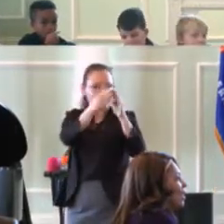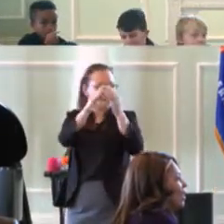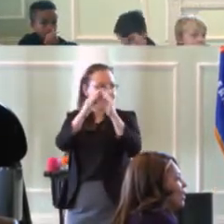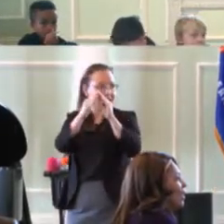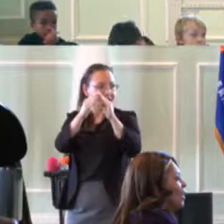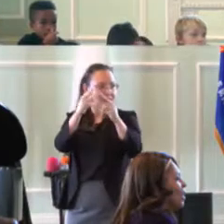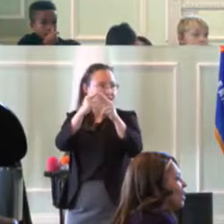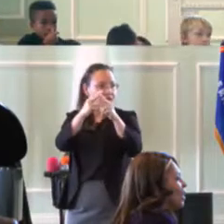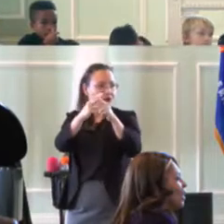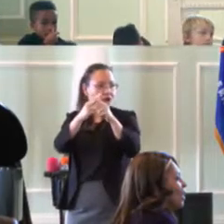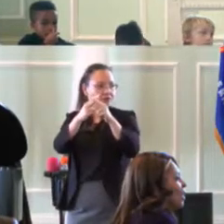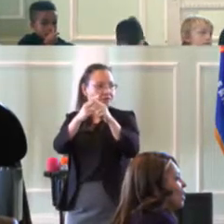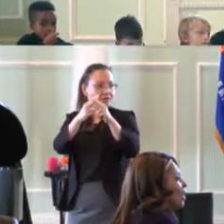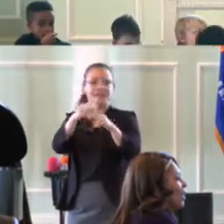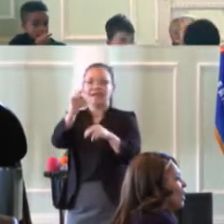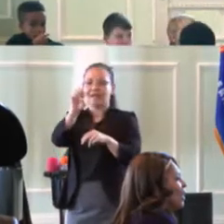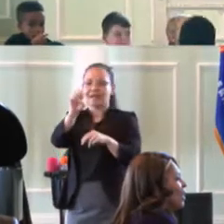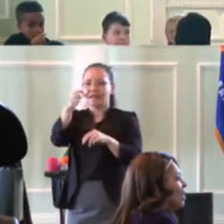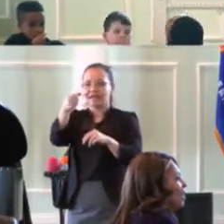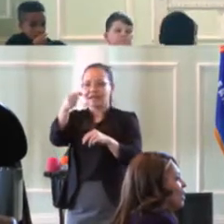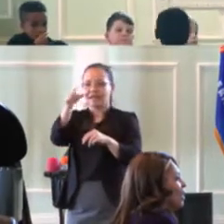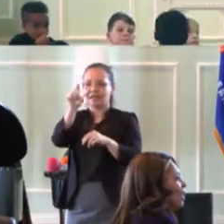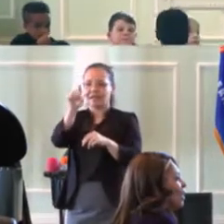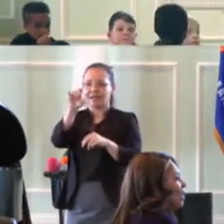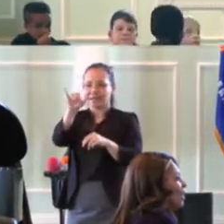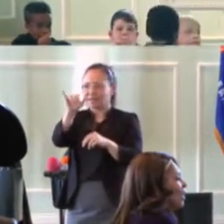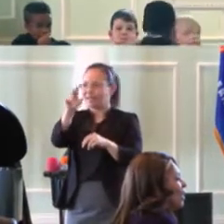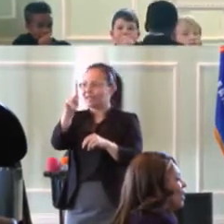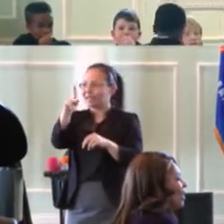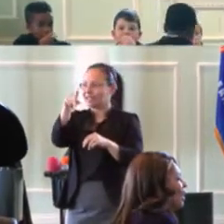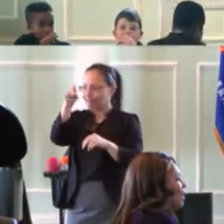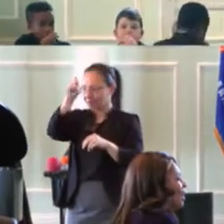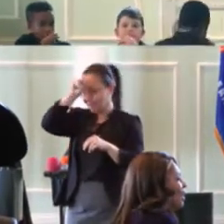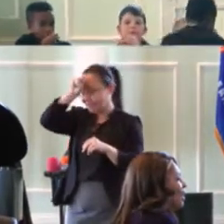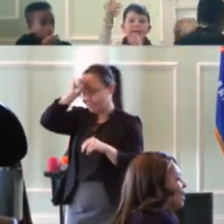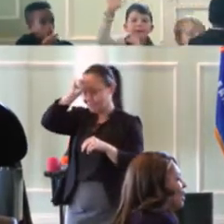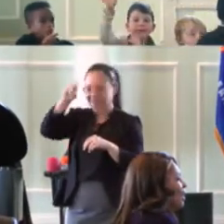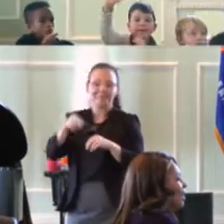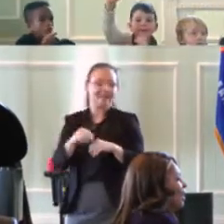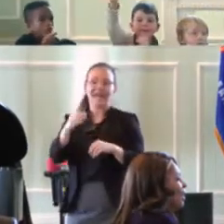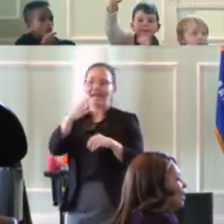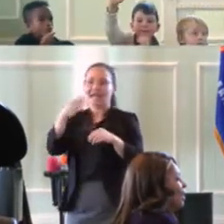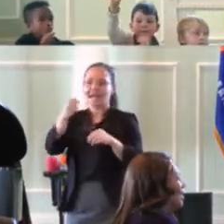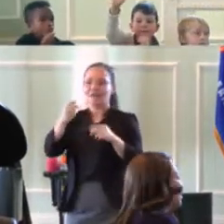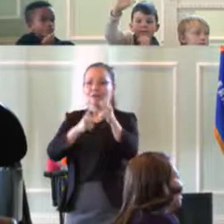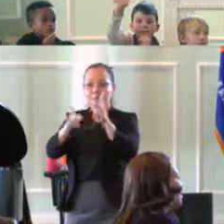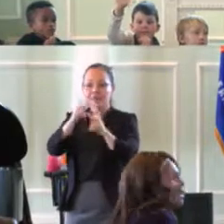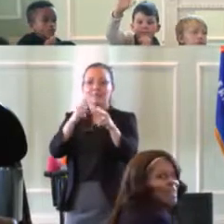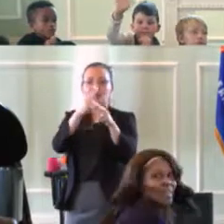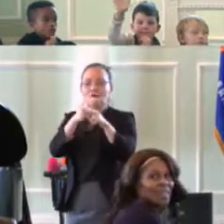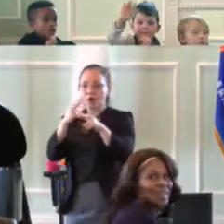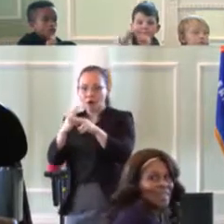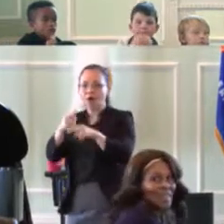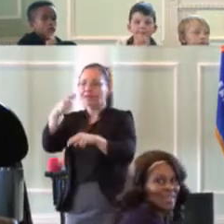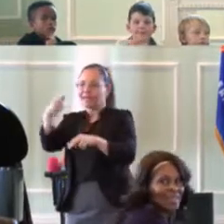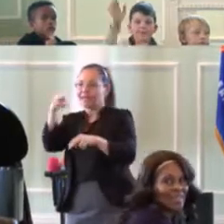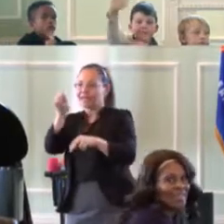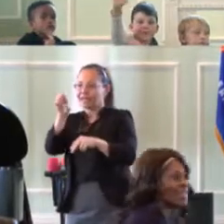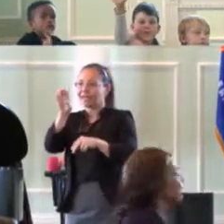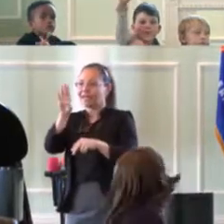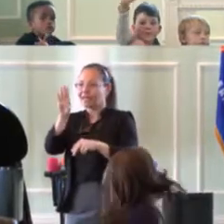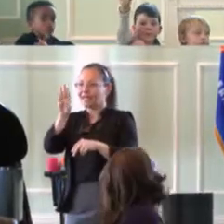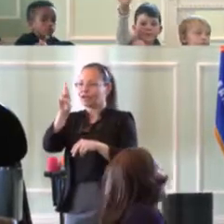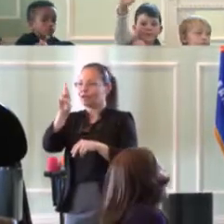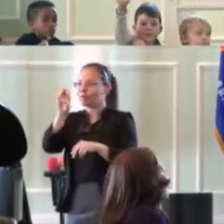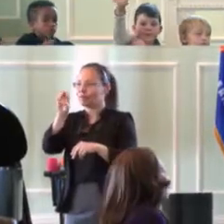well, a country called Egypt. And these people were called Hebrews. It was a very small group of people,